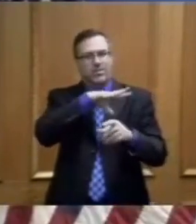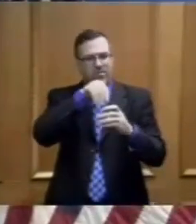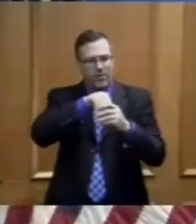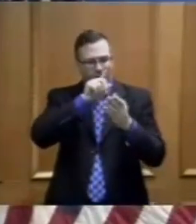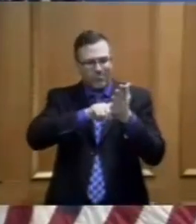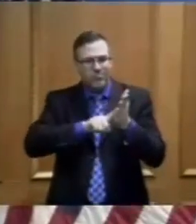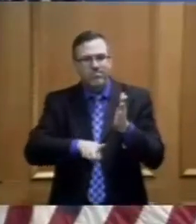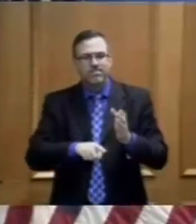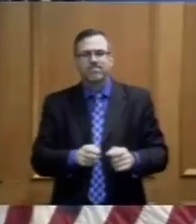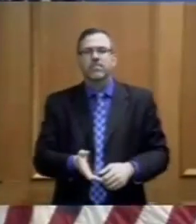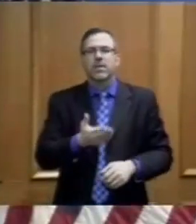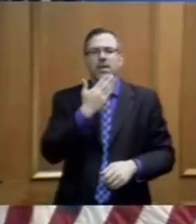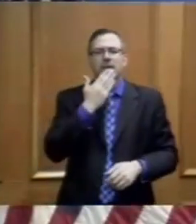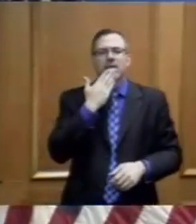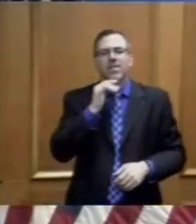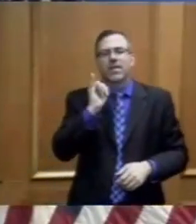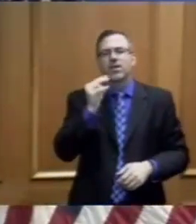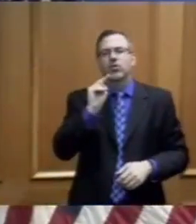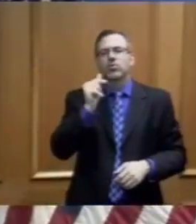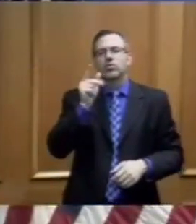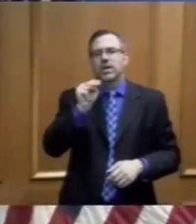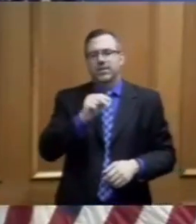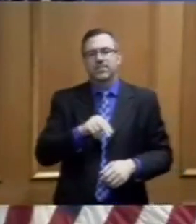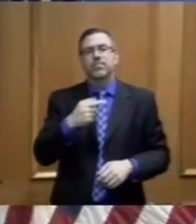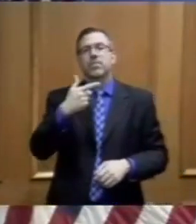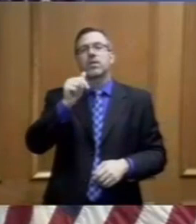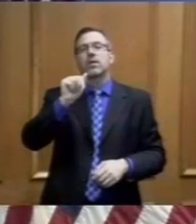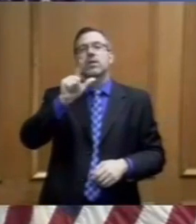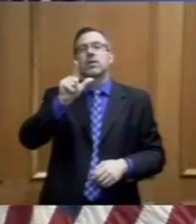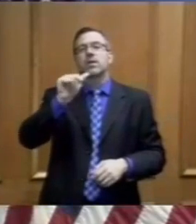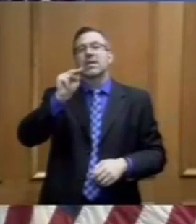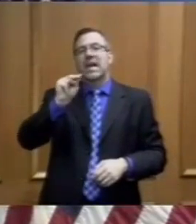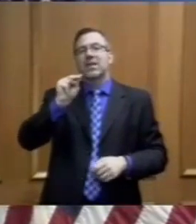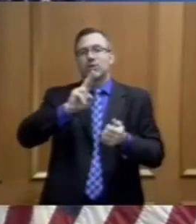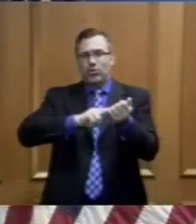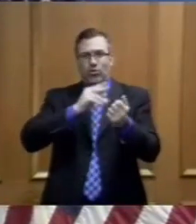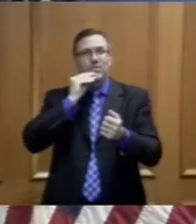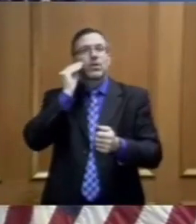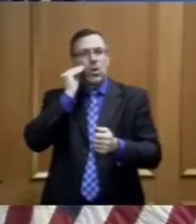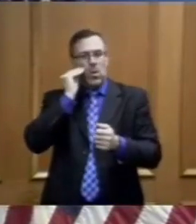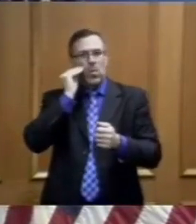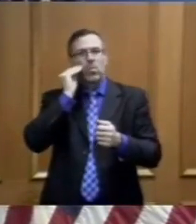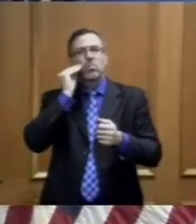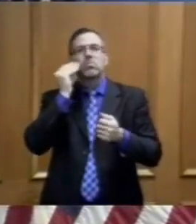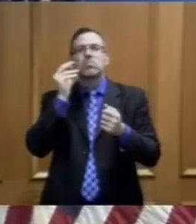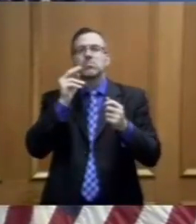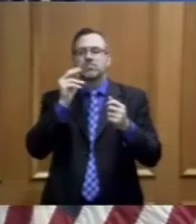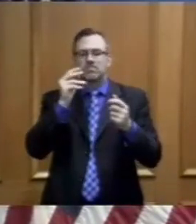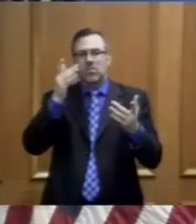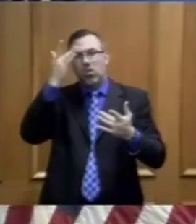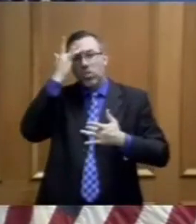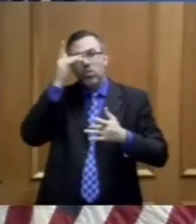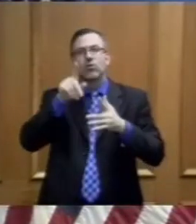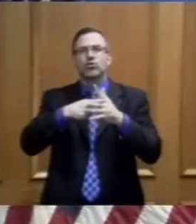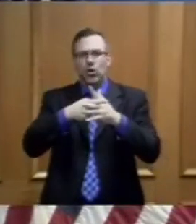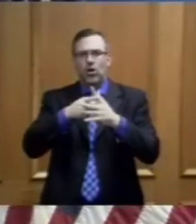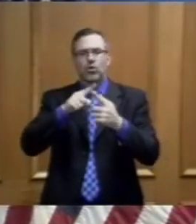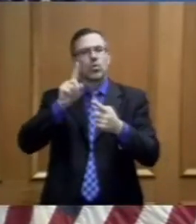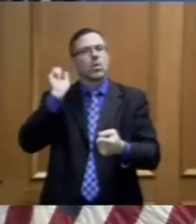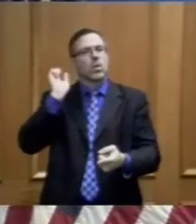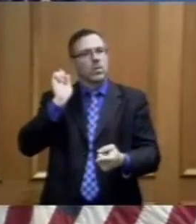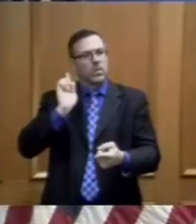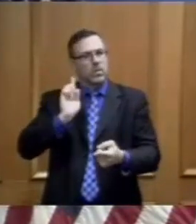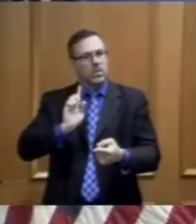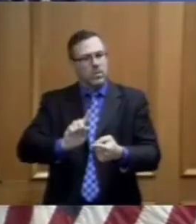Thank you, Jonathan. So the Gallatin nursing home situation is starting to resolve. As of today, we